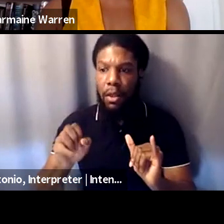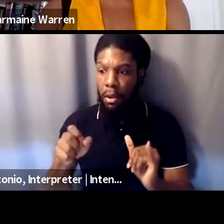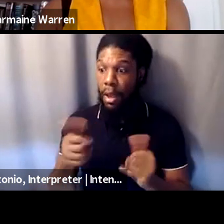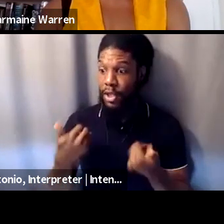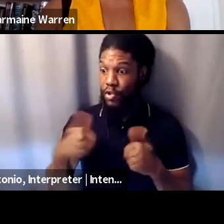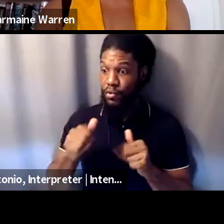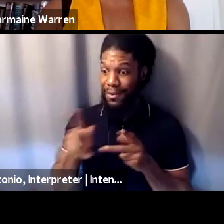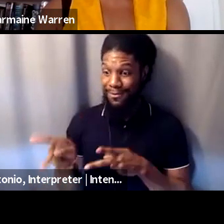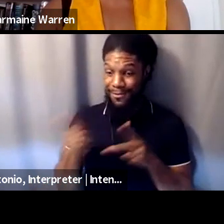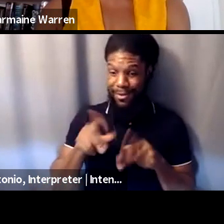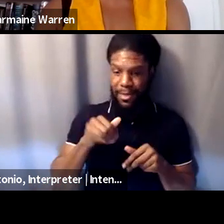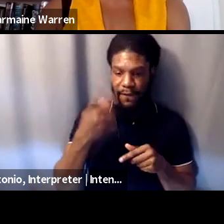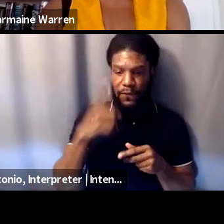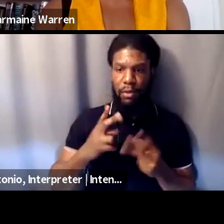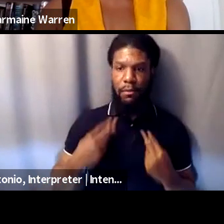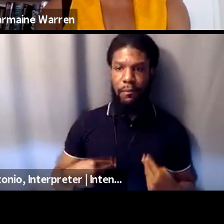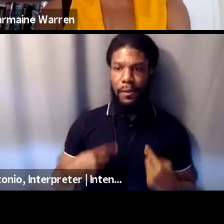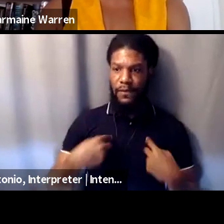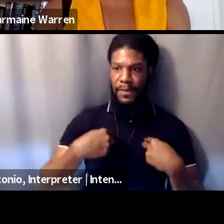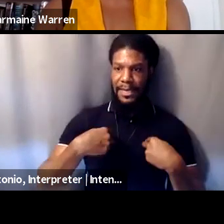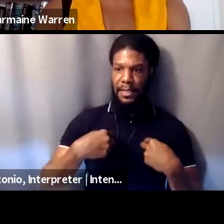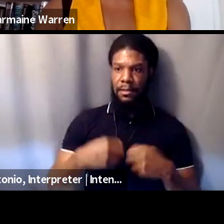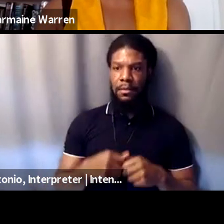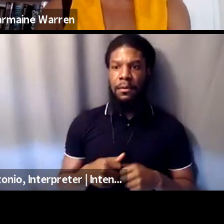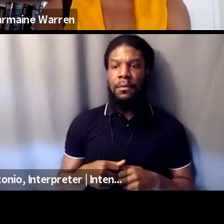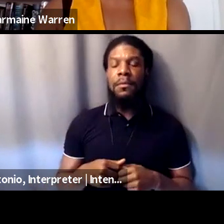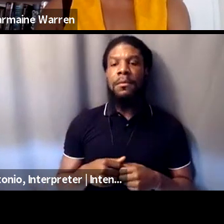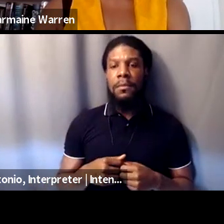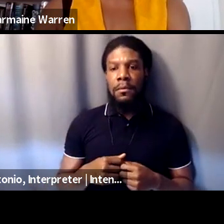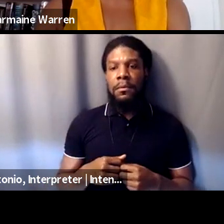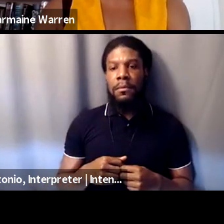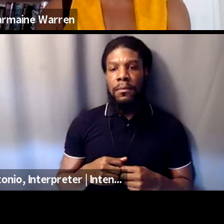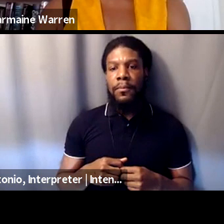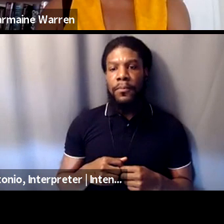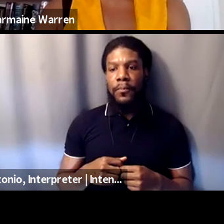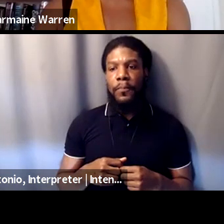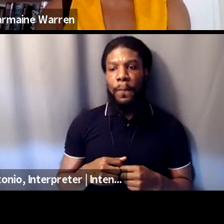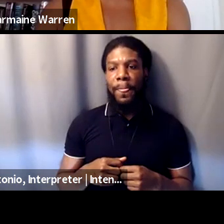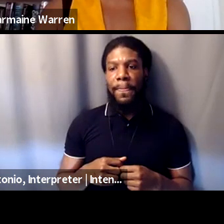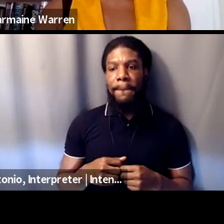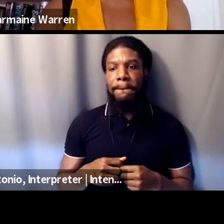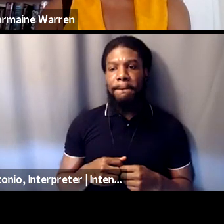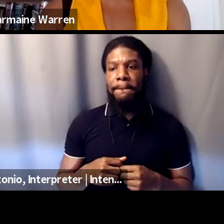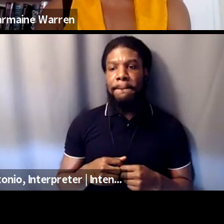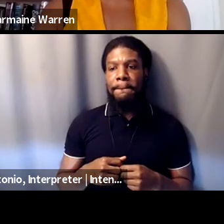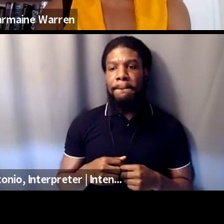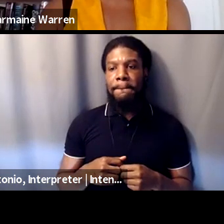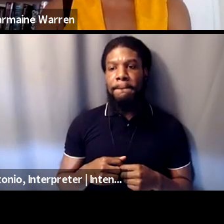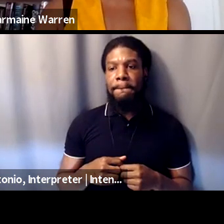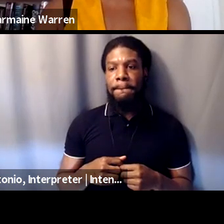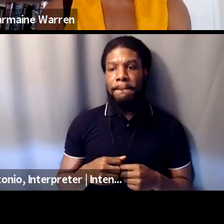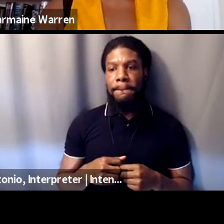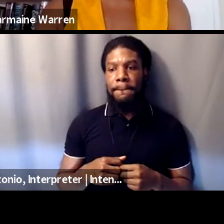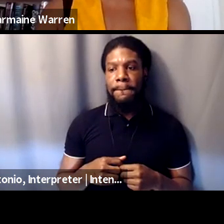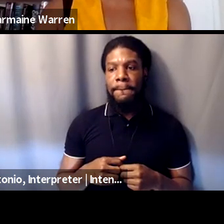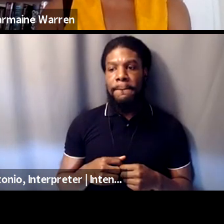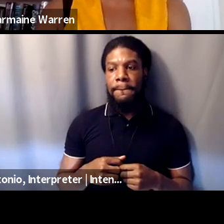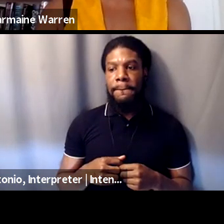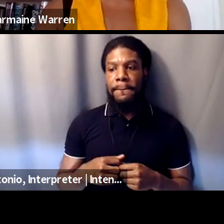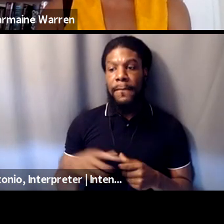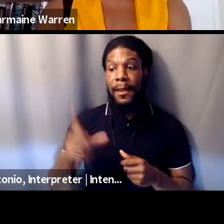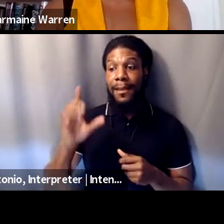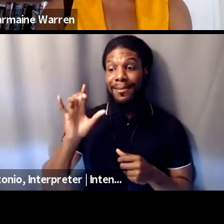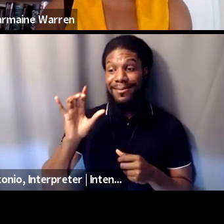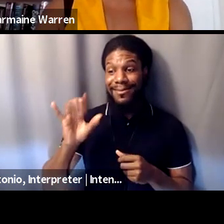and that I find is what I'm trying to, that knowledge is what I'm trying to create a perspective or